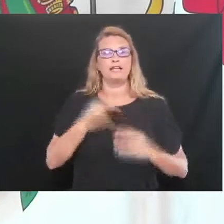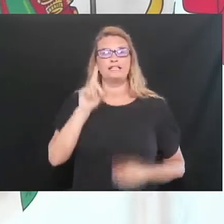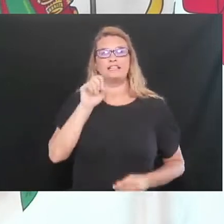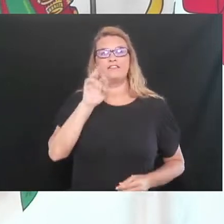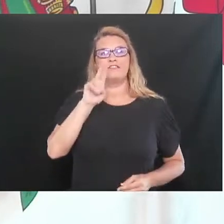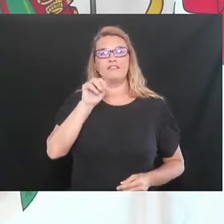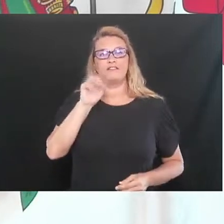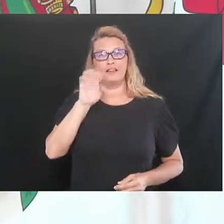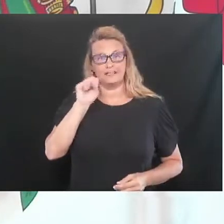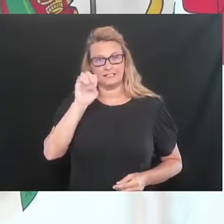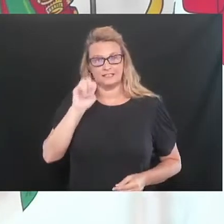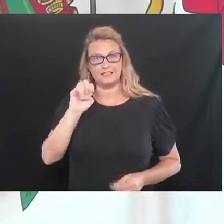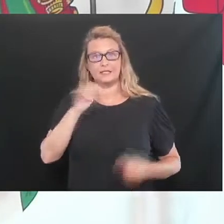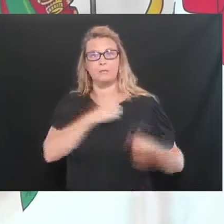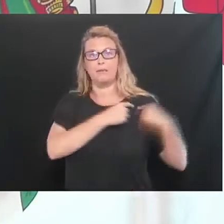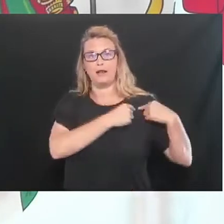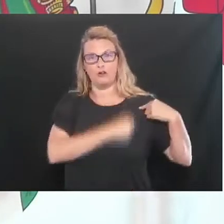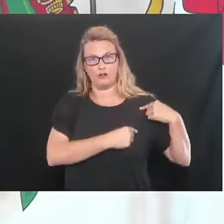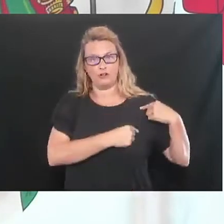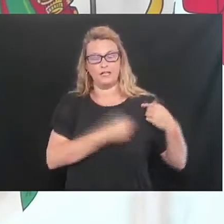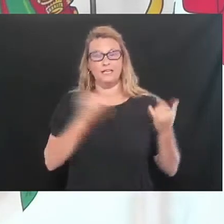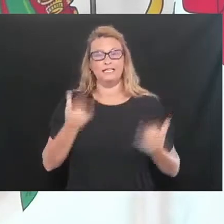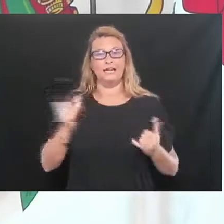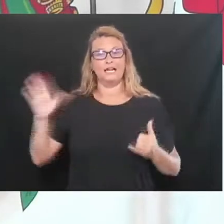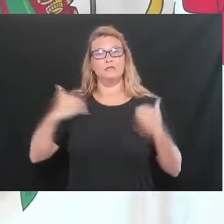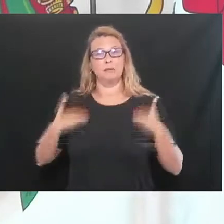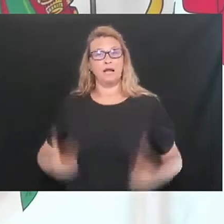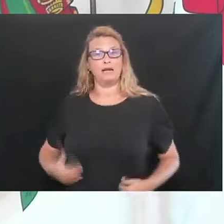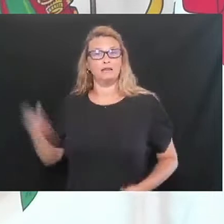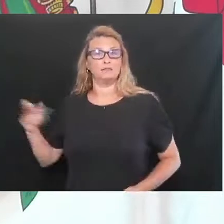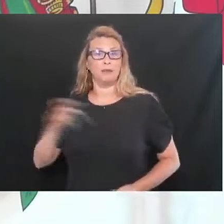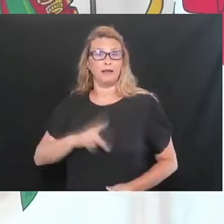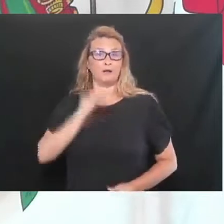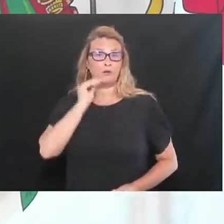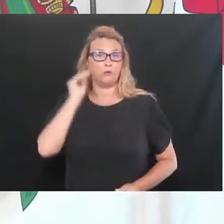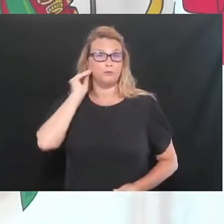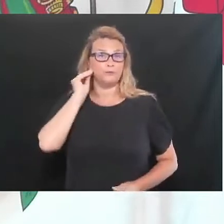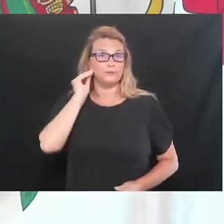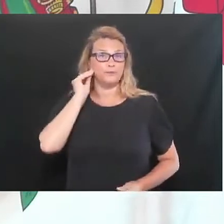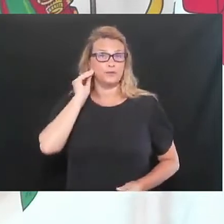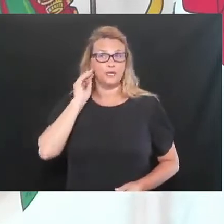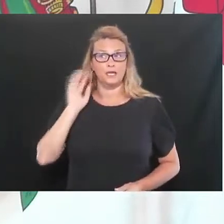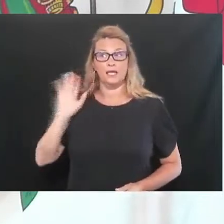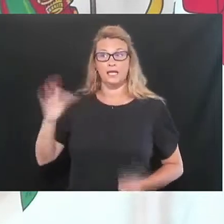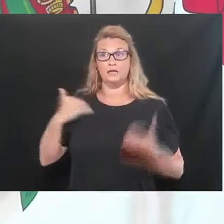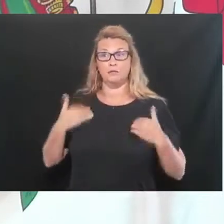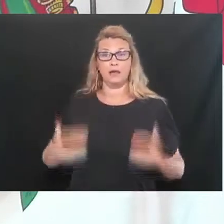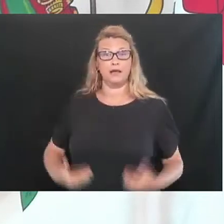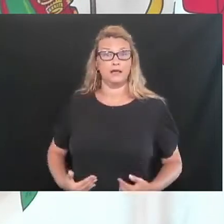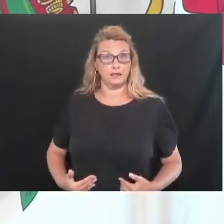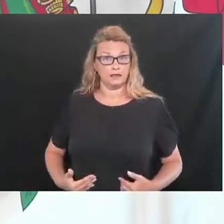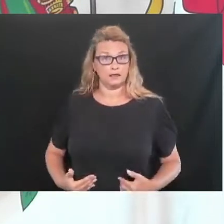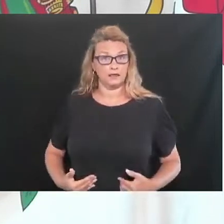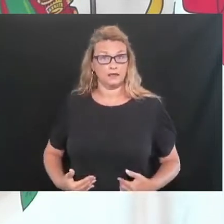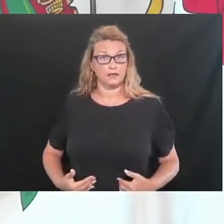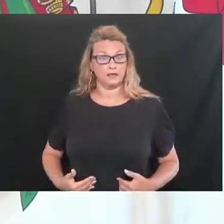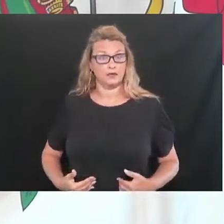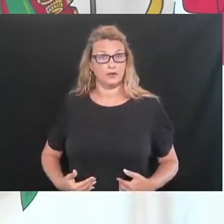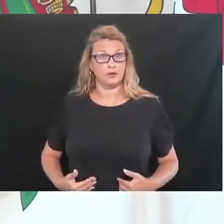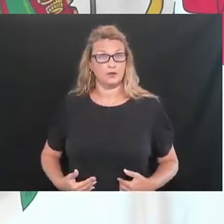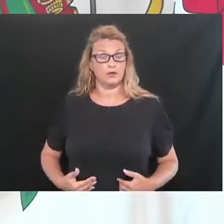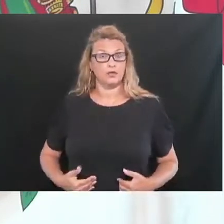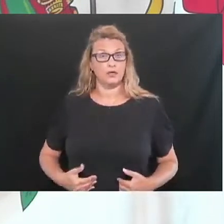Today, he's being returned home. You know, his remains were in a